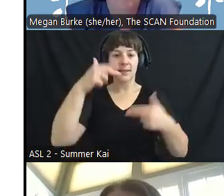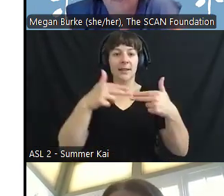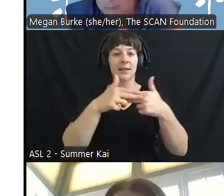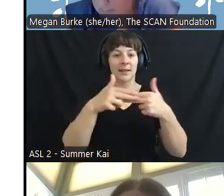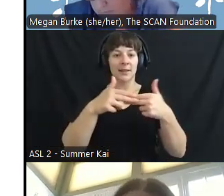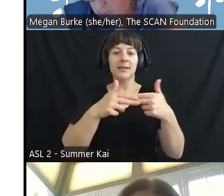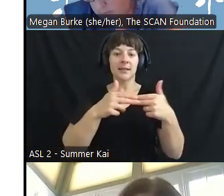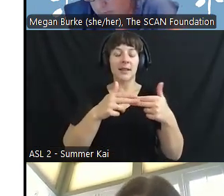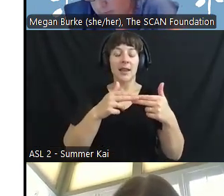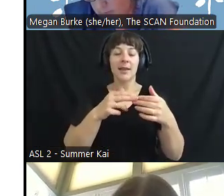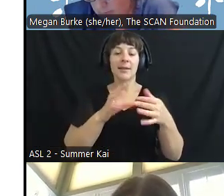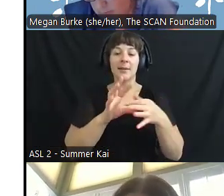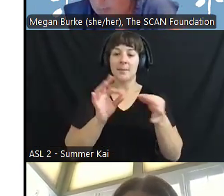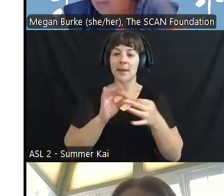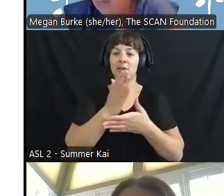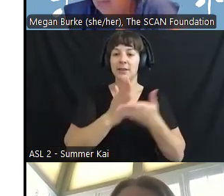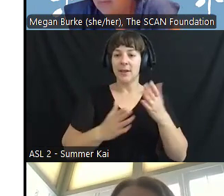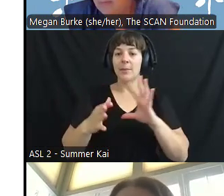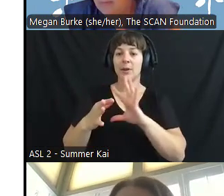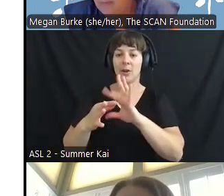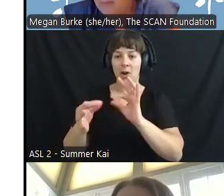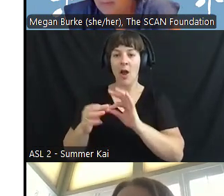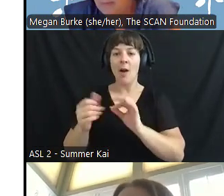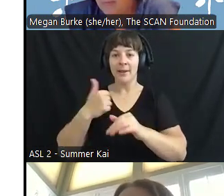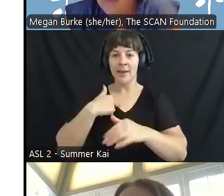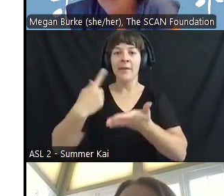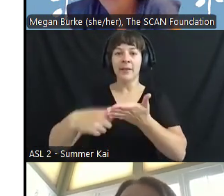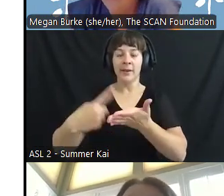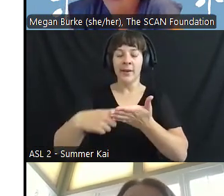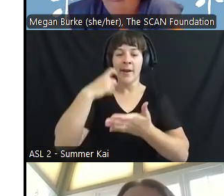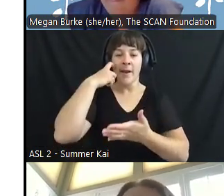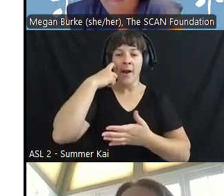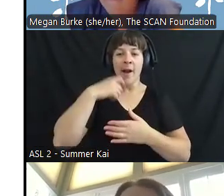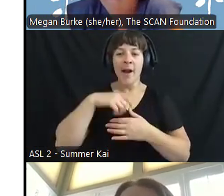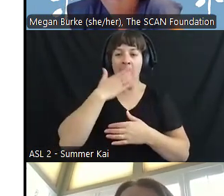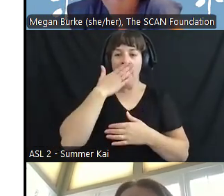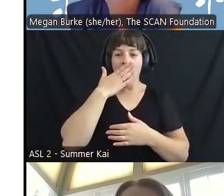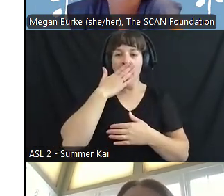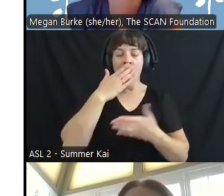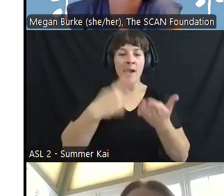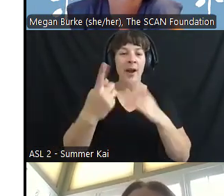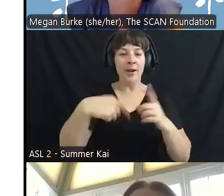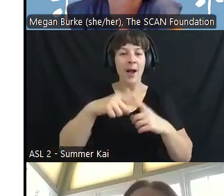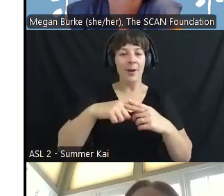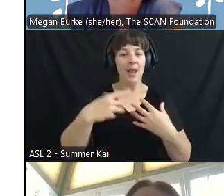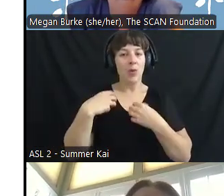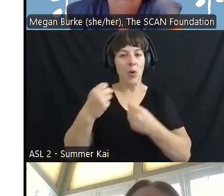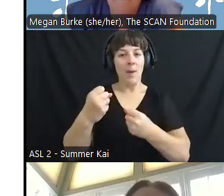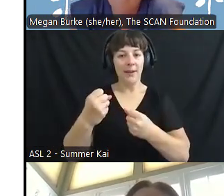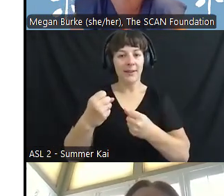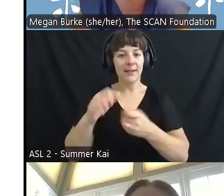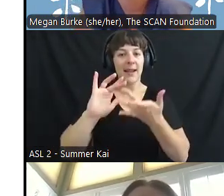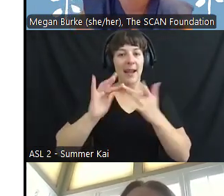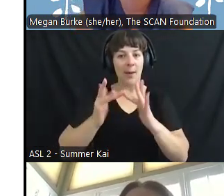to speak to some of the comments that I've actually discussed. Talking about robust networks, it